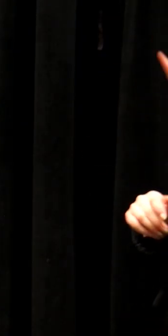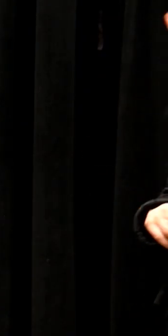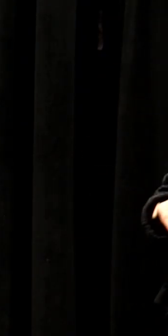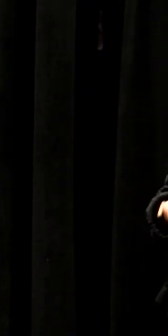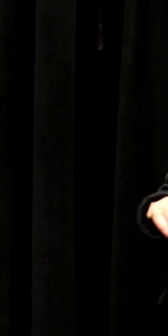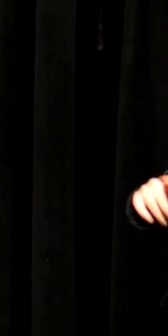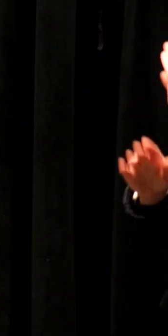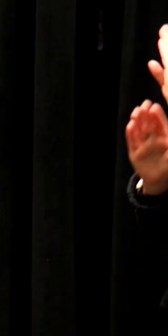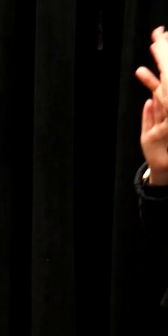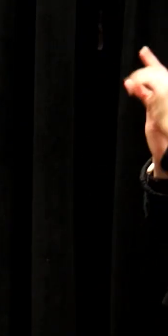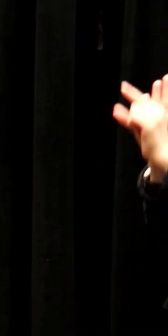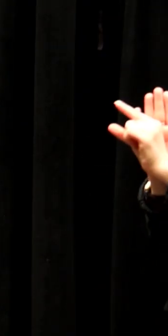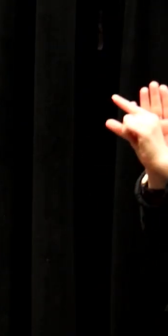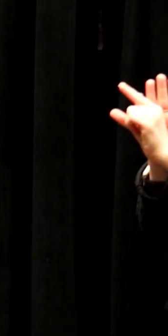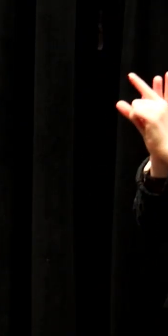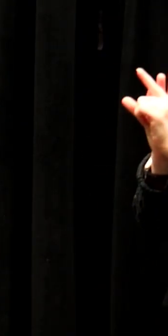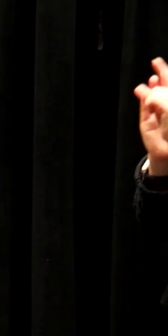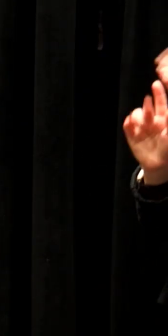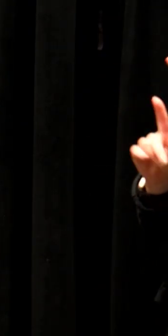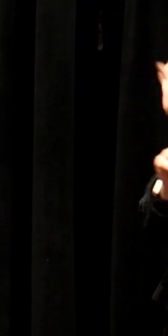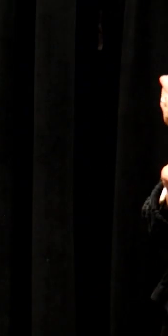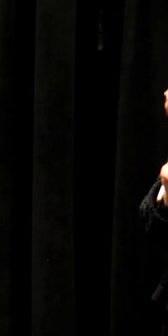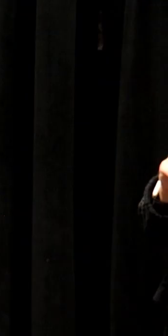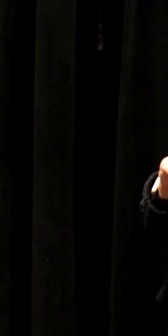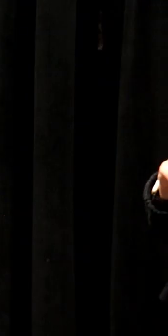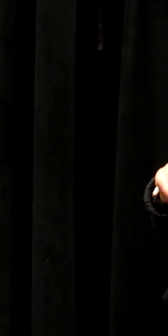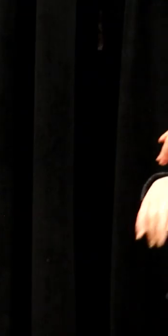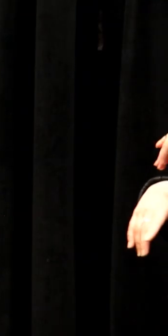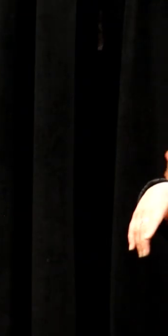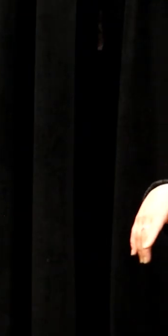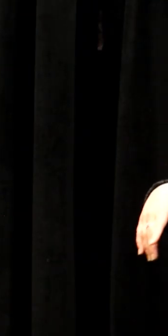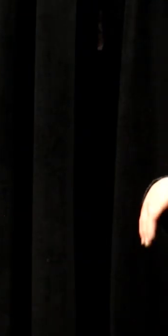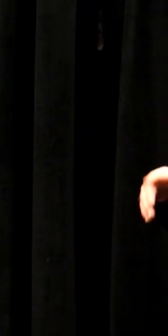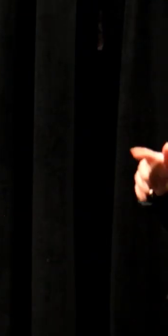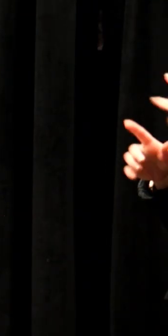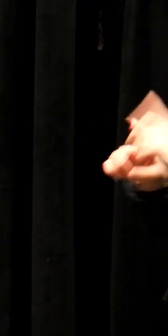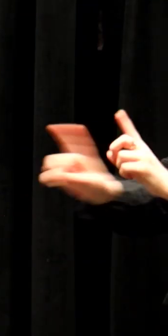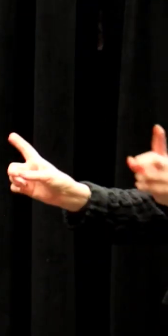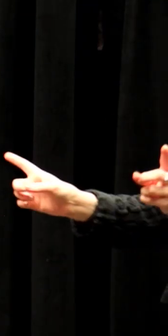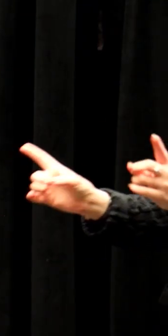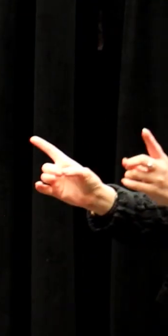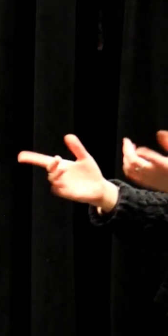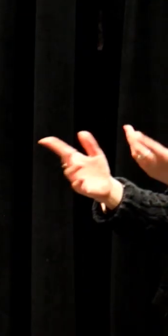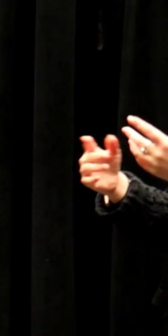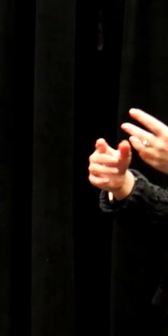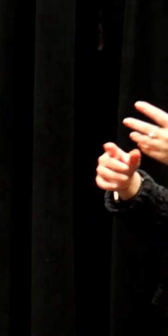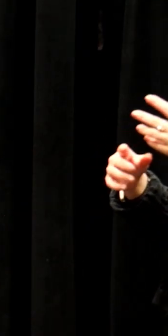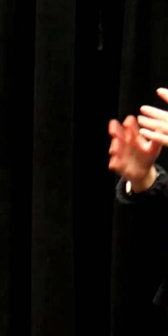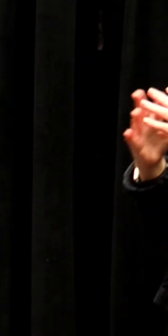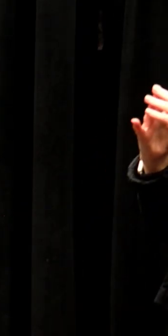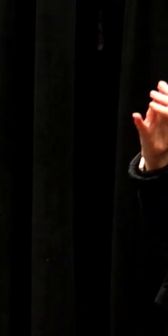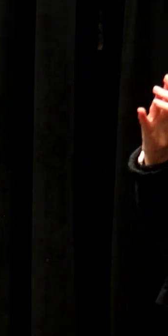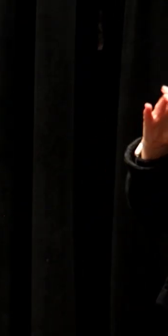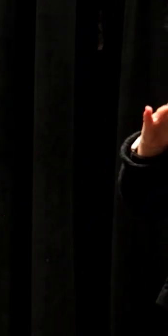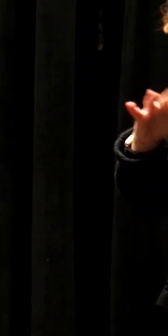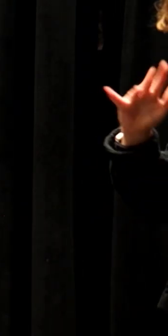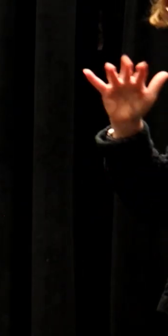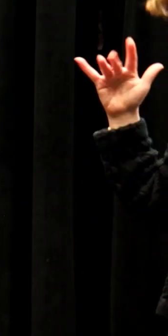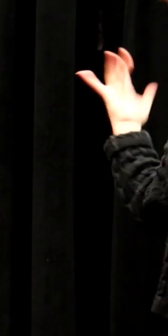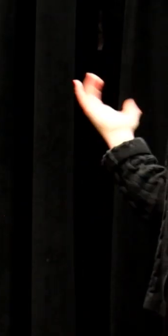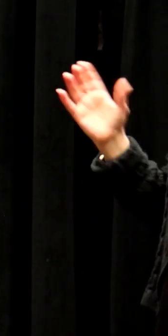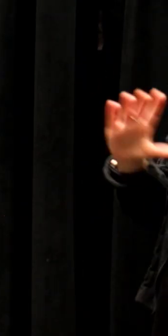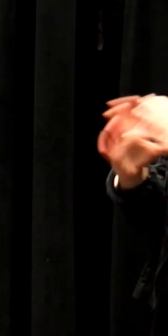life, have different backgrounds, excuse me, come from different cultures, different diversities,